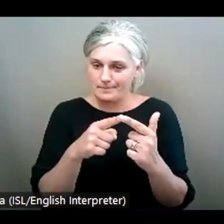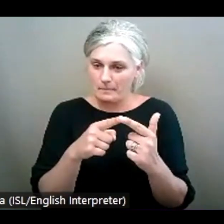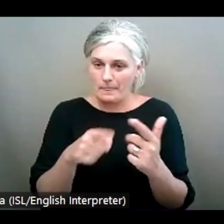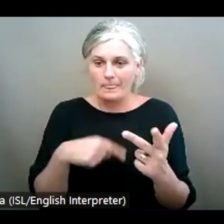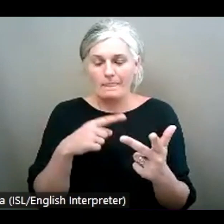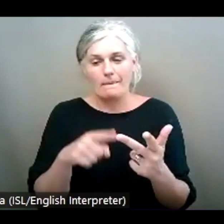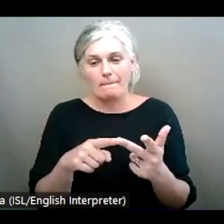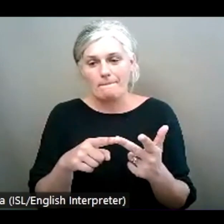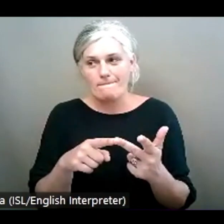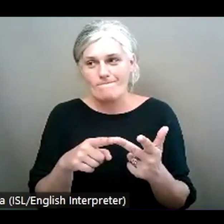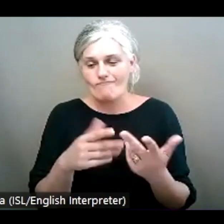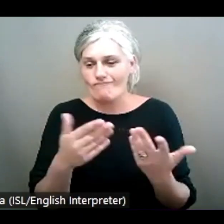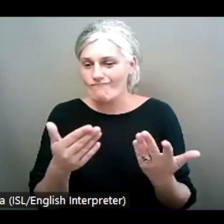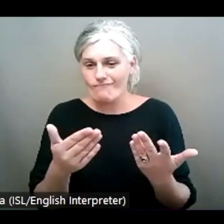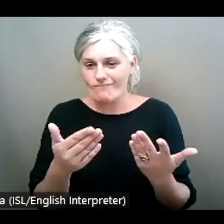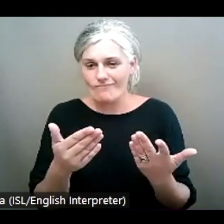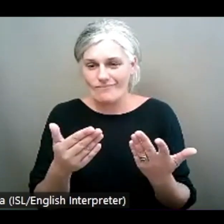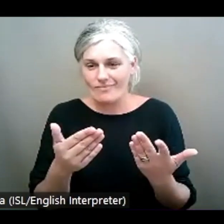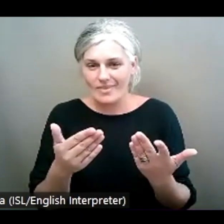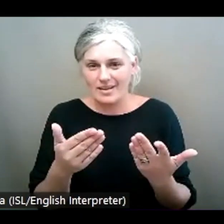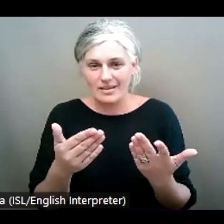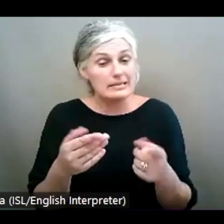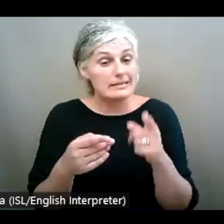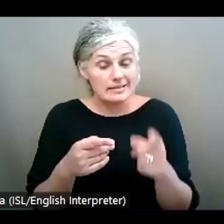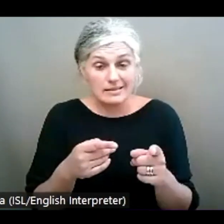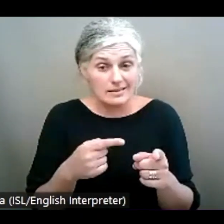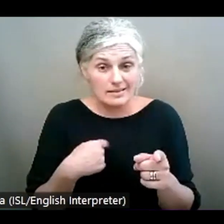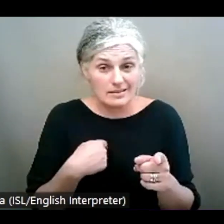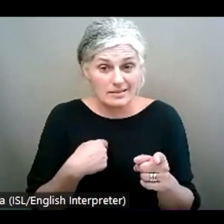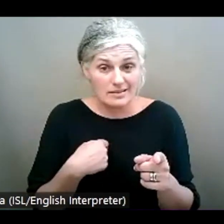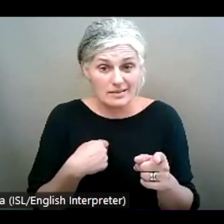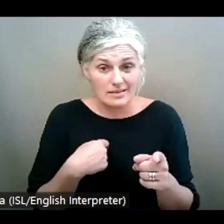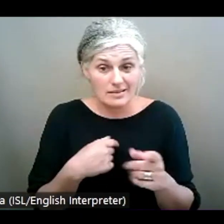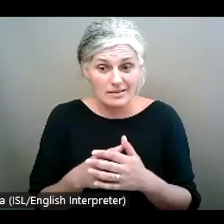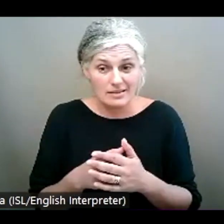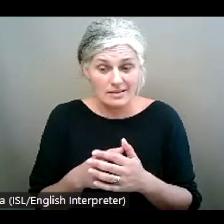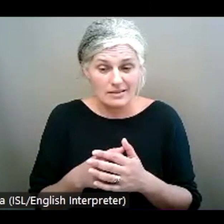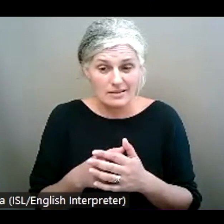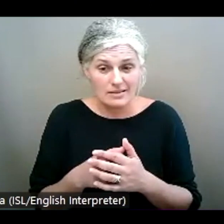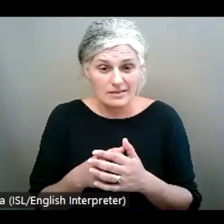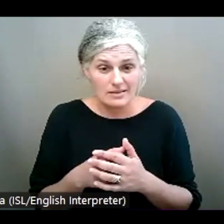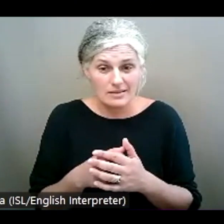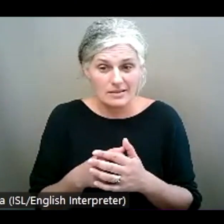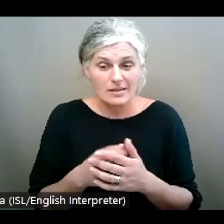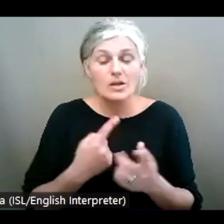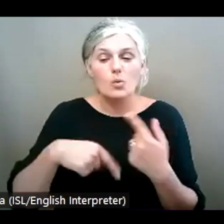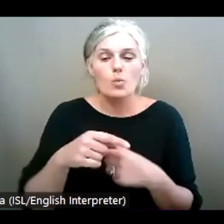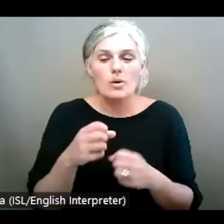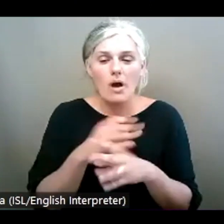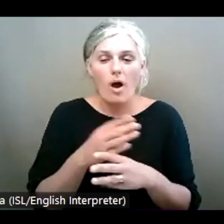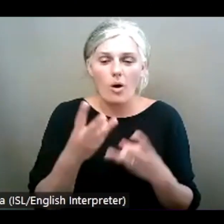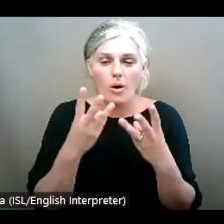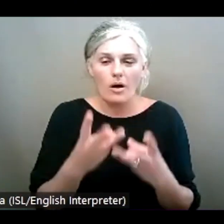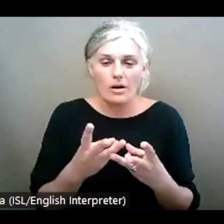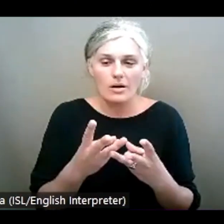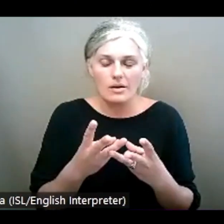But as long as we and they also want a bit of sex, something like that. well, yeah, we also want their sex